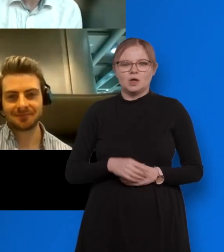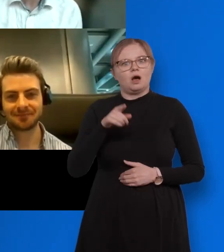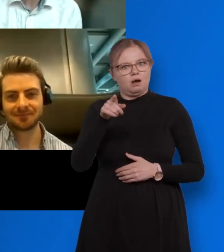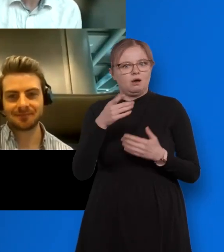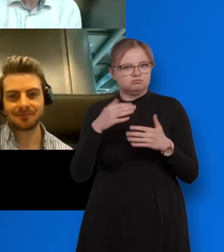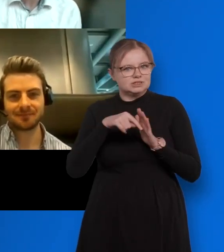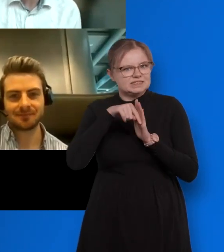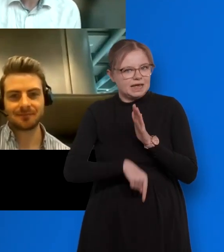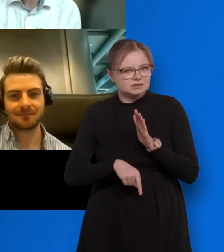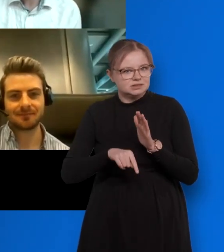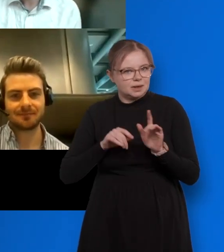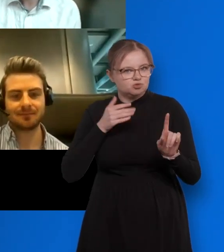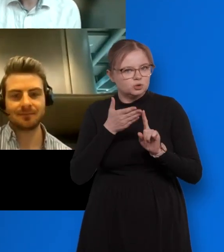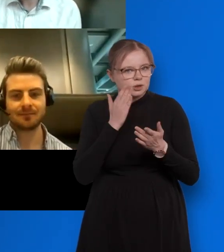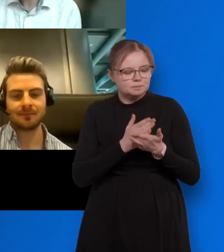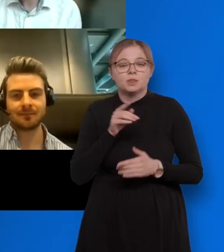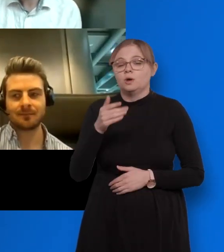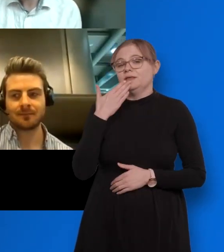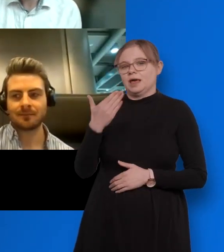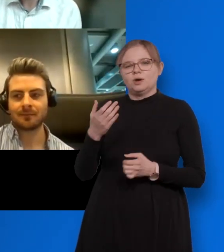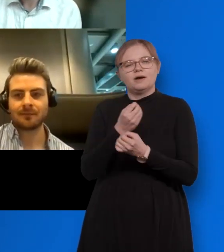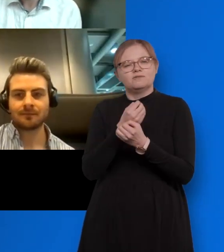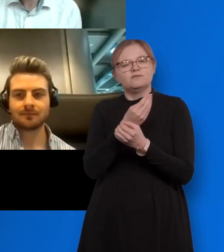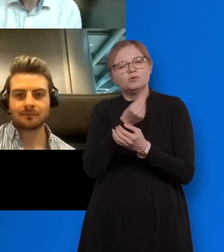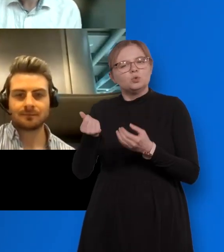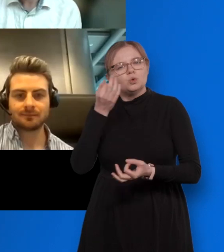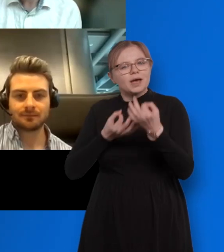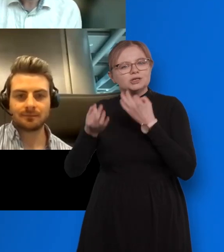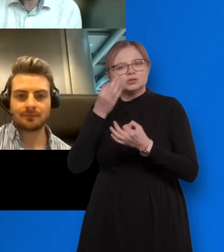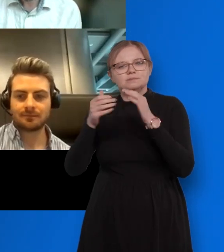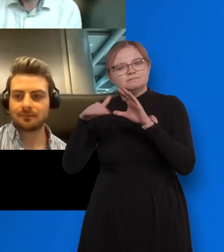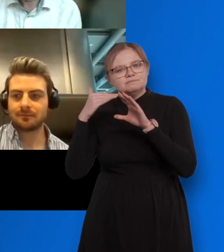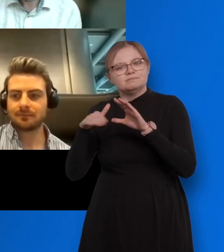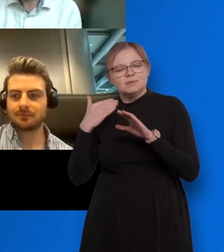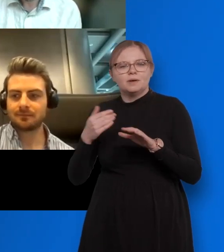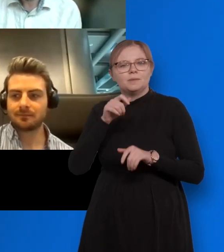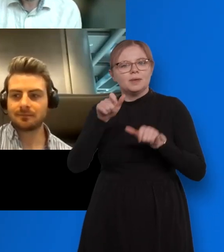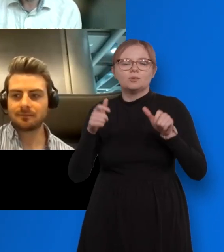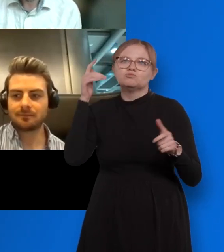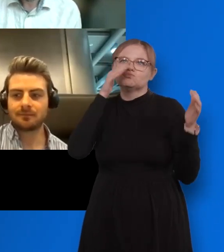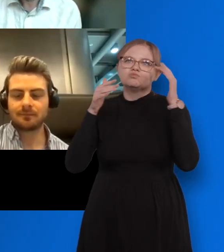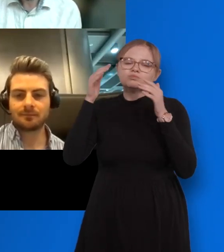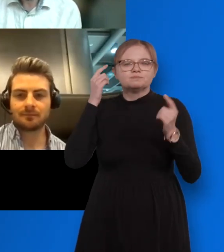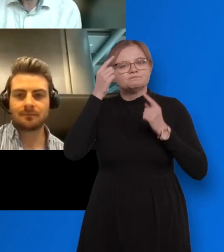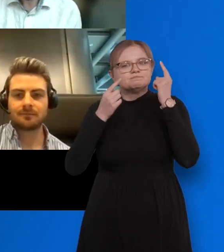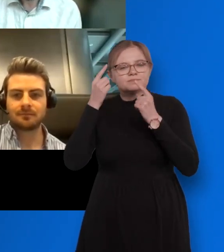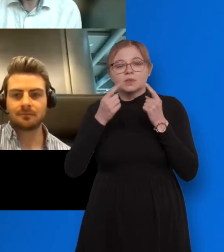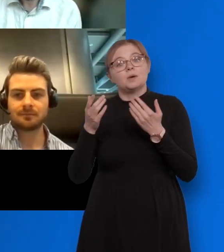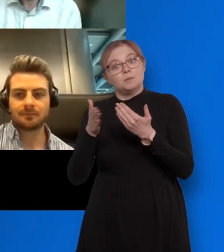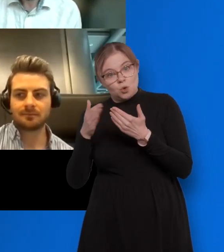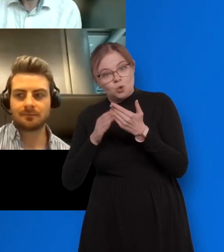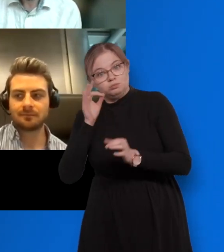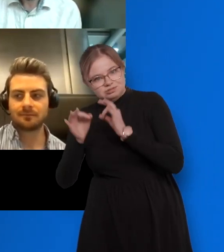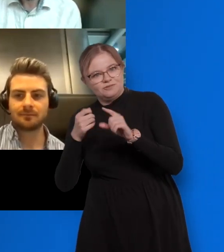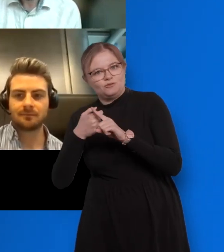Thank you. So we've got a few questions, and naturally, because people had a bit more time to think about it, there's a few more questions for Ken,